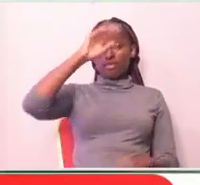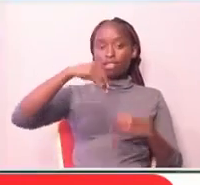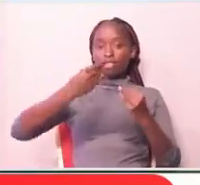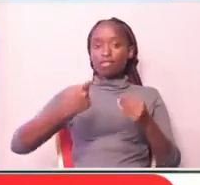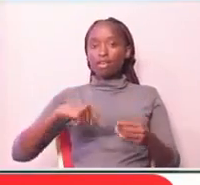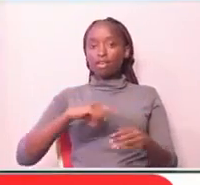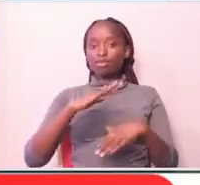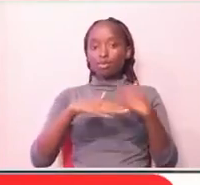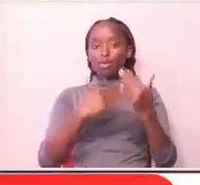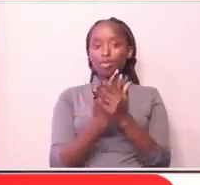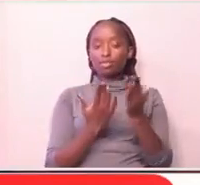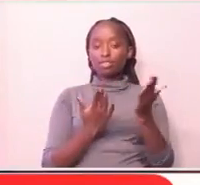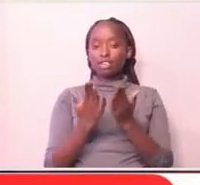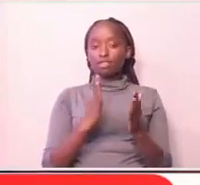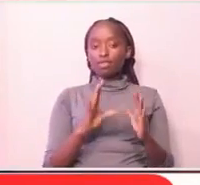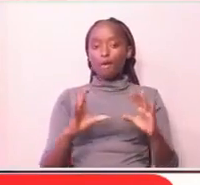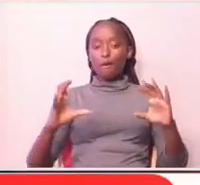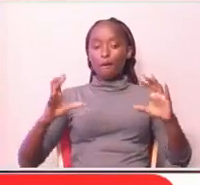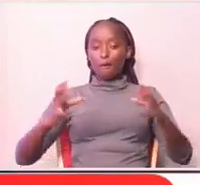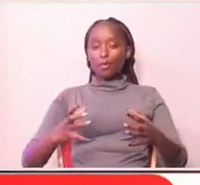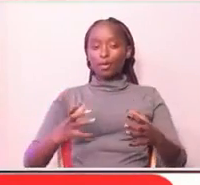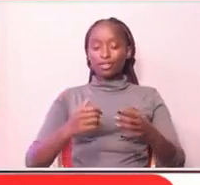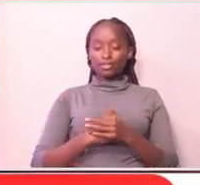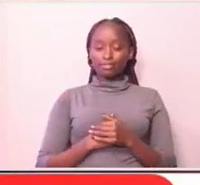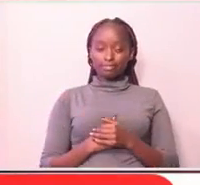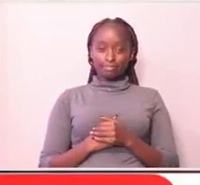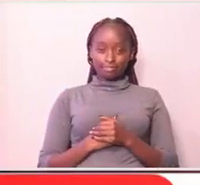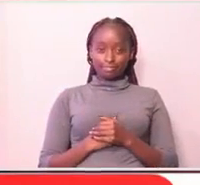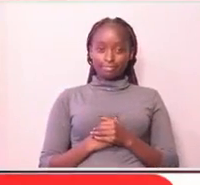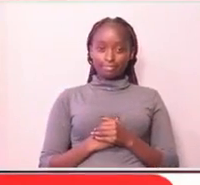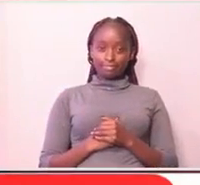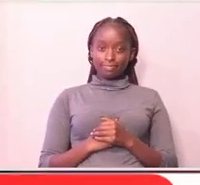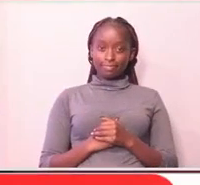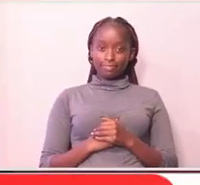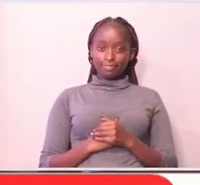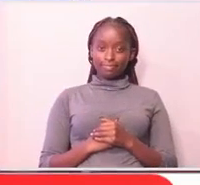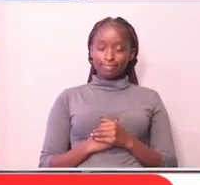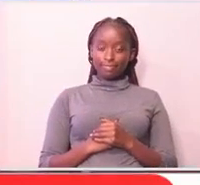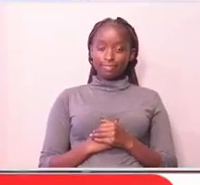za kijamii. Gideon Yeray, TV 47, Nairobi.